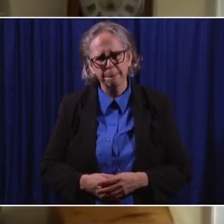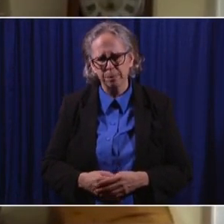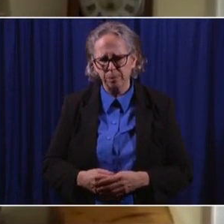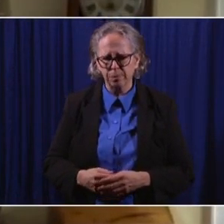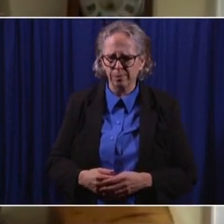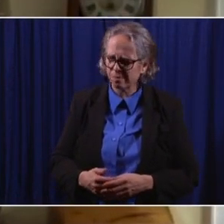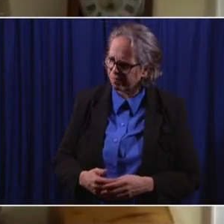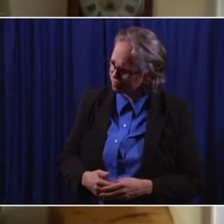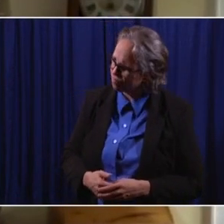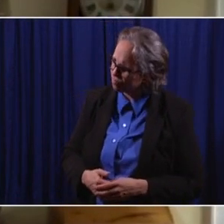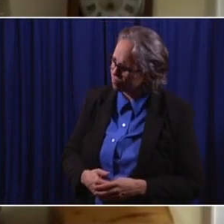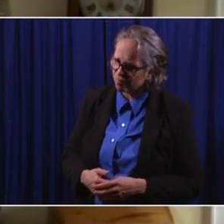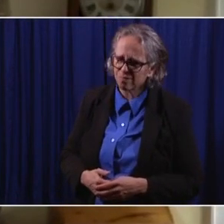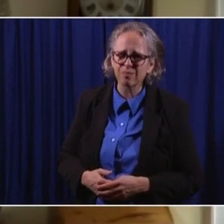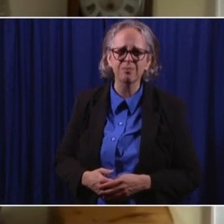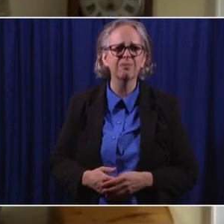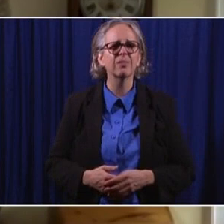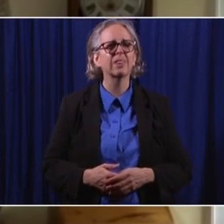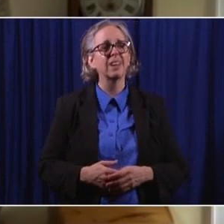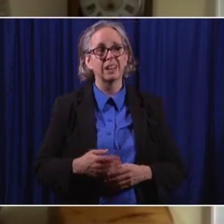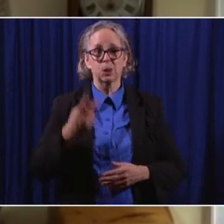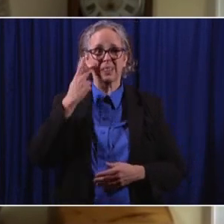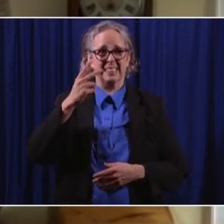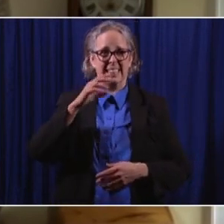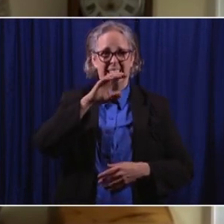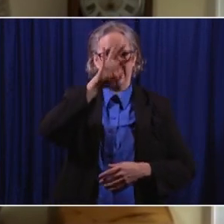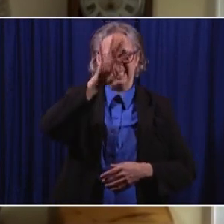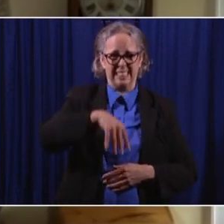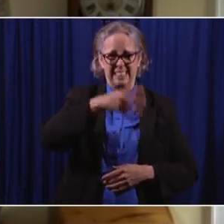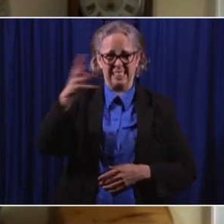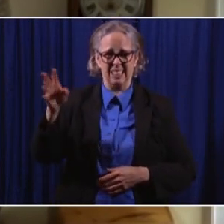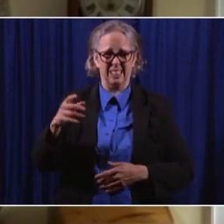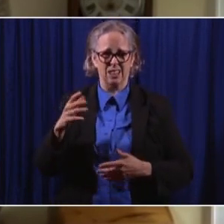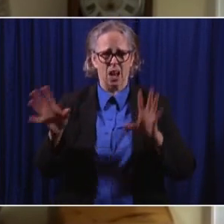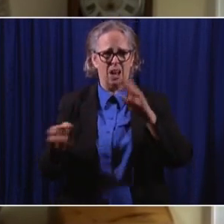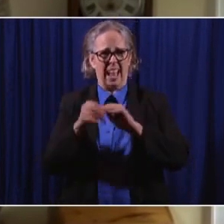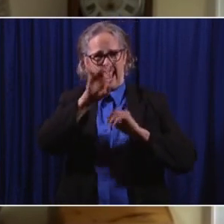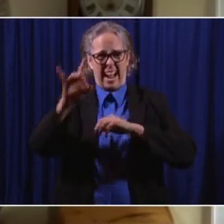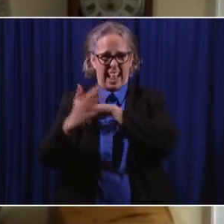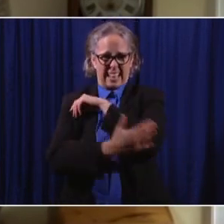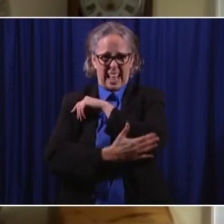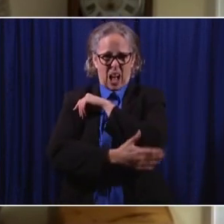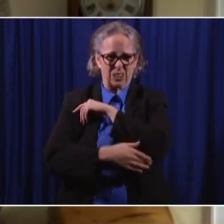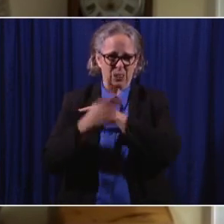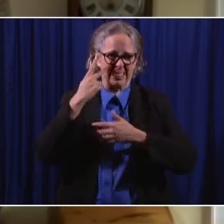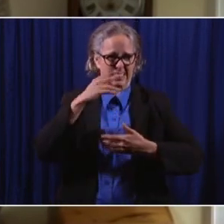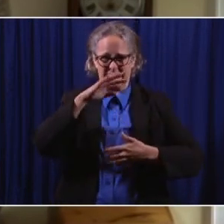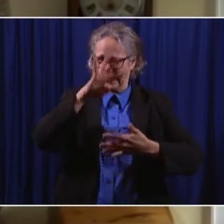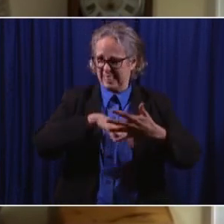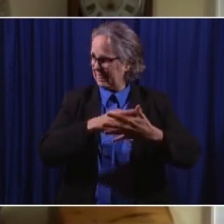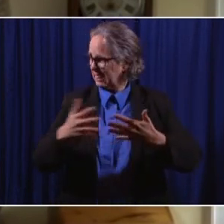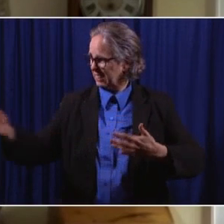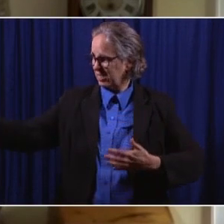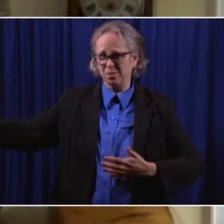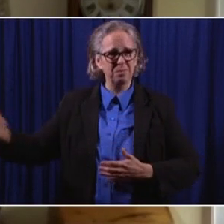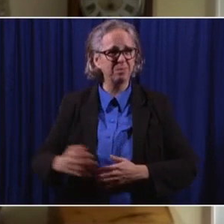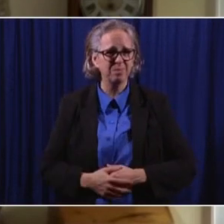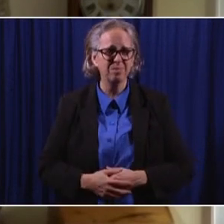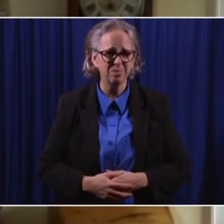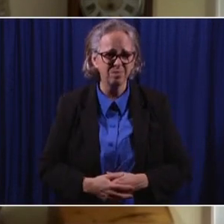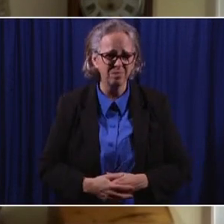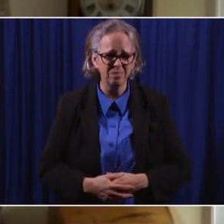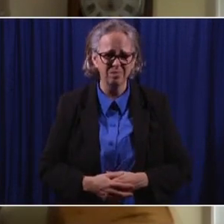And what you see behind me now is the entire list of all 88 counties. And again, we'll talk more about